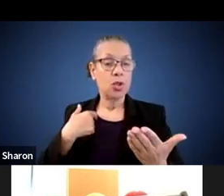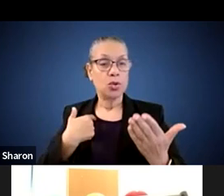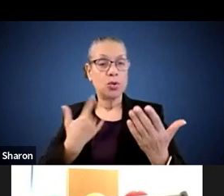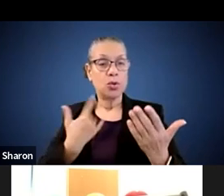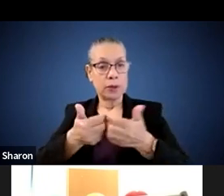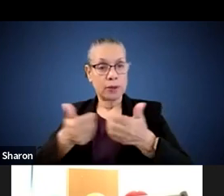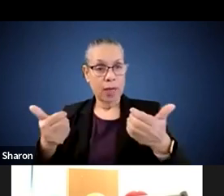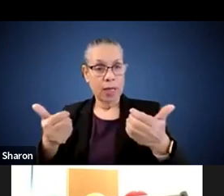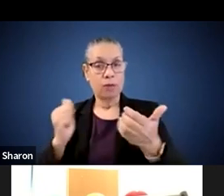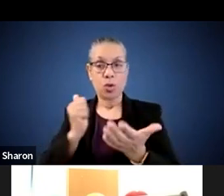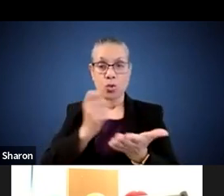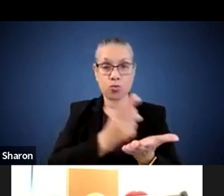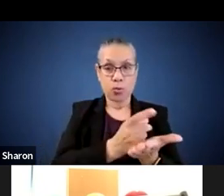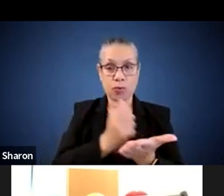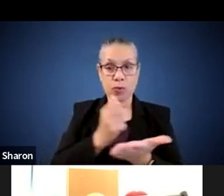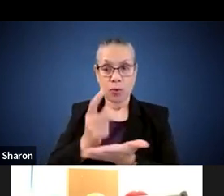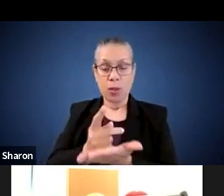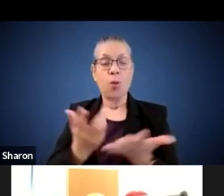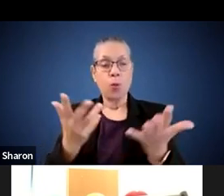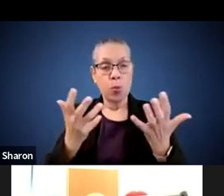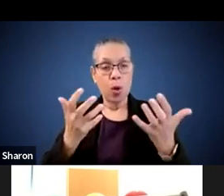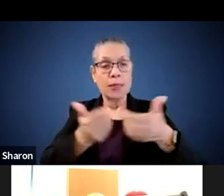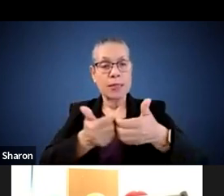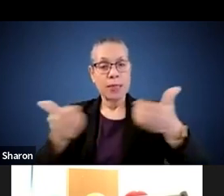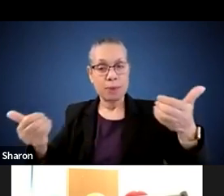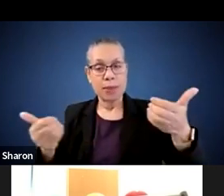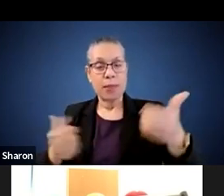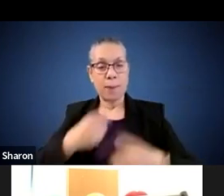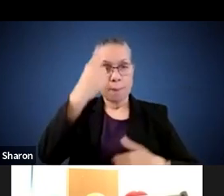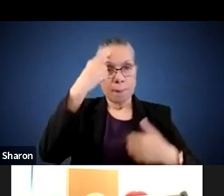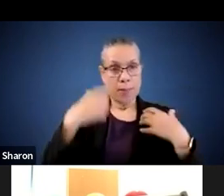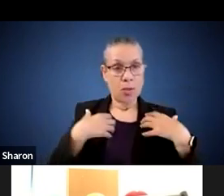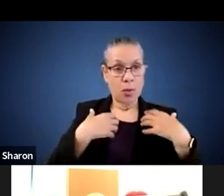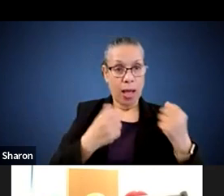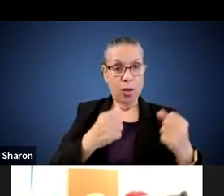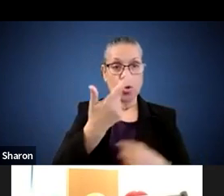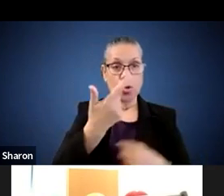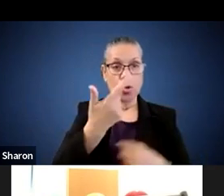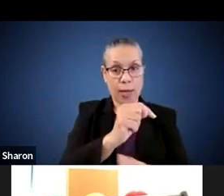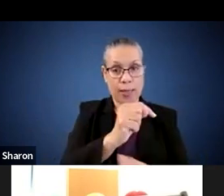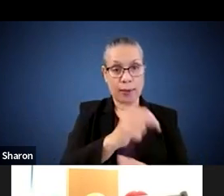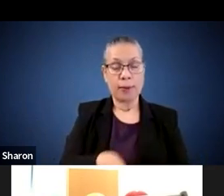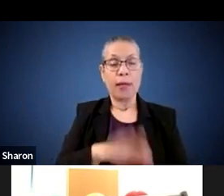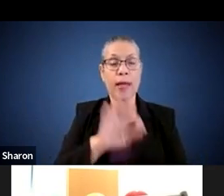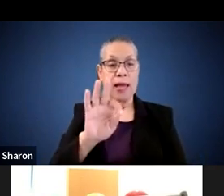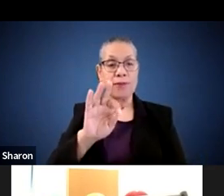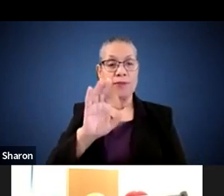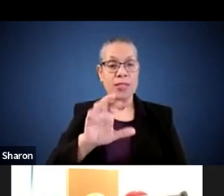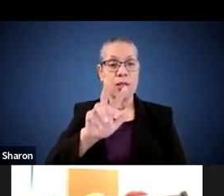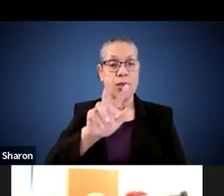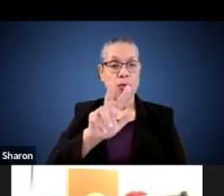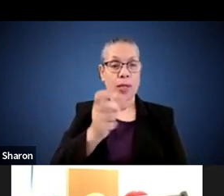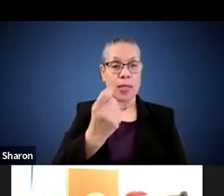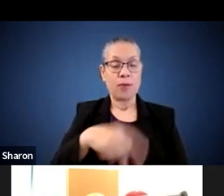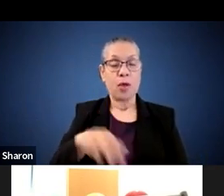grants for approval by separating sell mental health Grant fc311 in the amount of